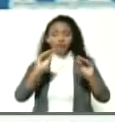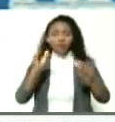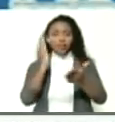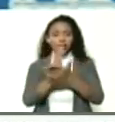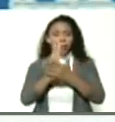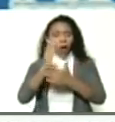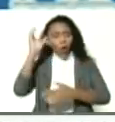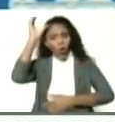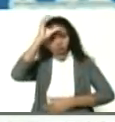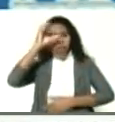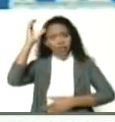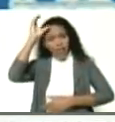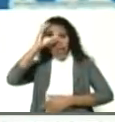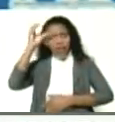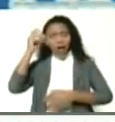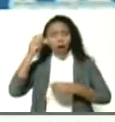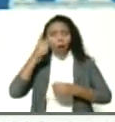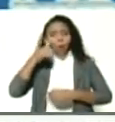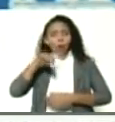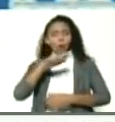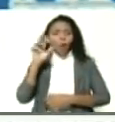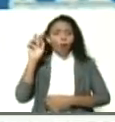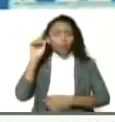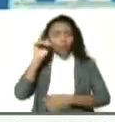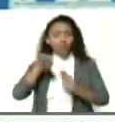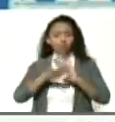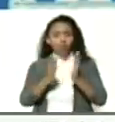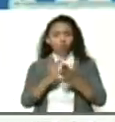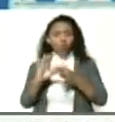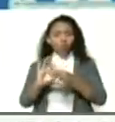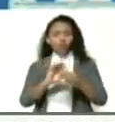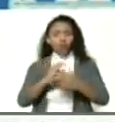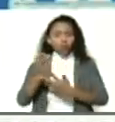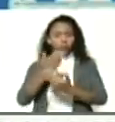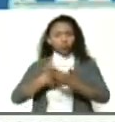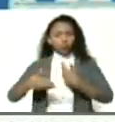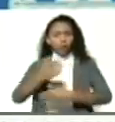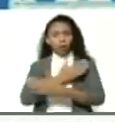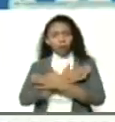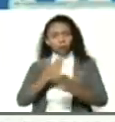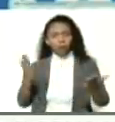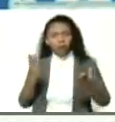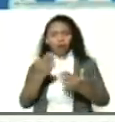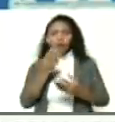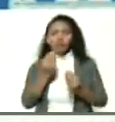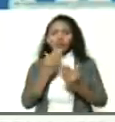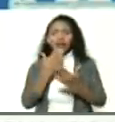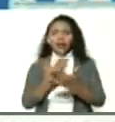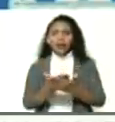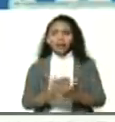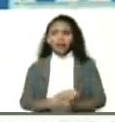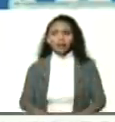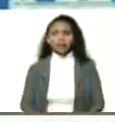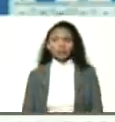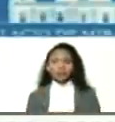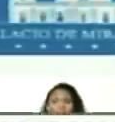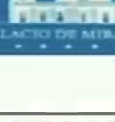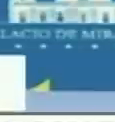la conciencia de los pueblos del mundo a unirnos en cooperación y en solidaridad. Muchísimas gracias.